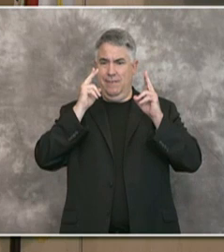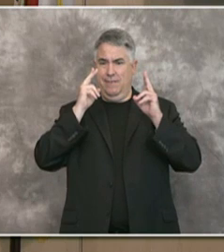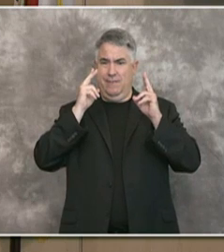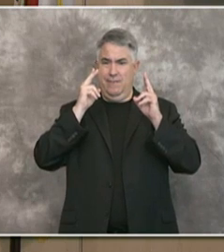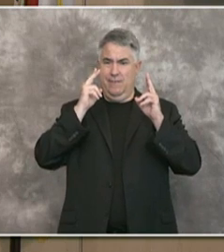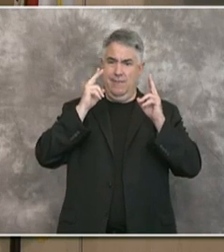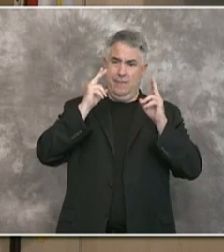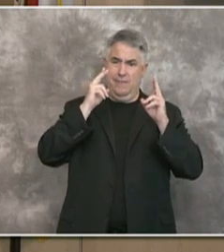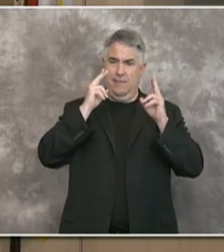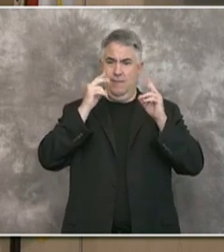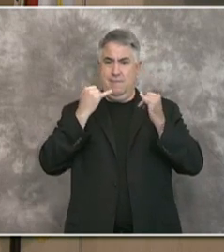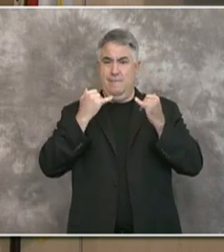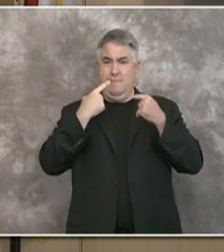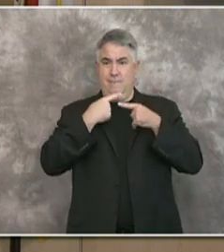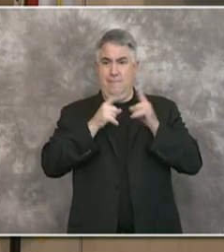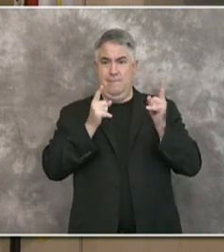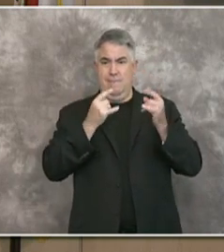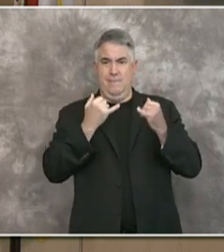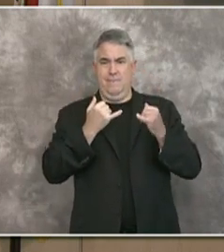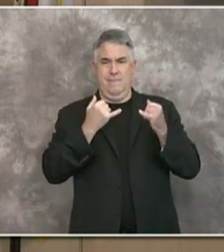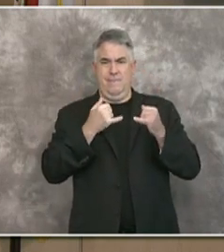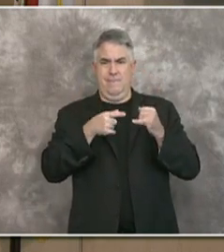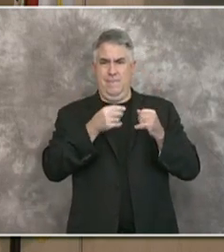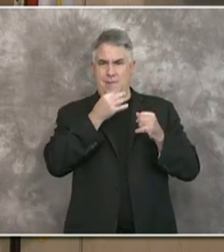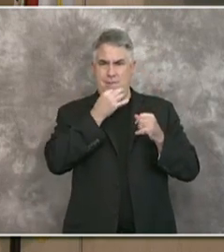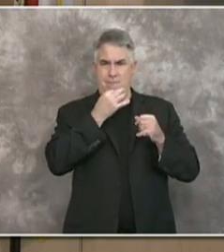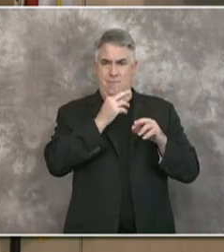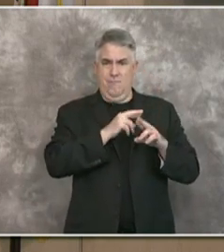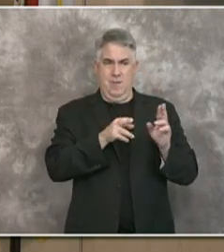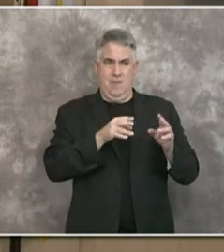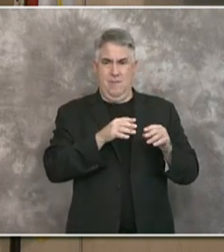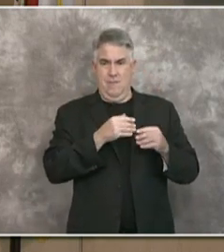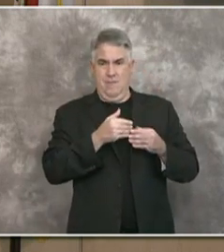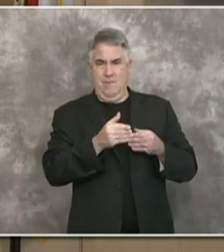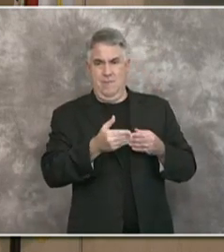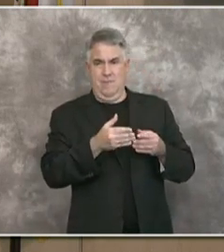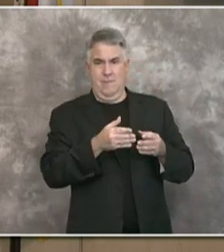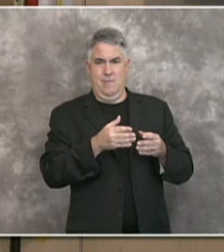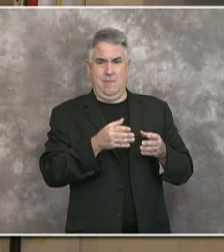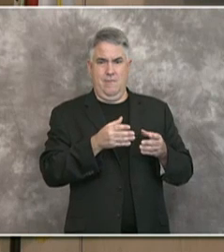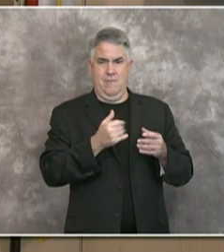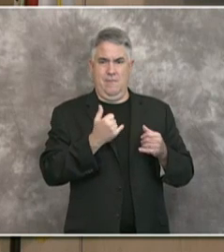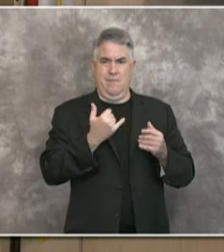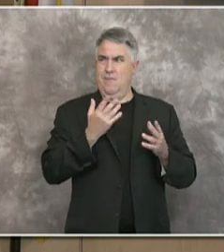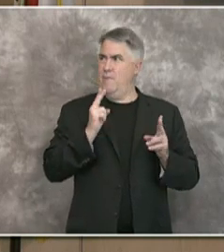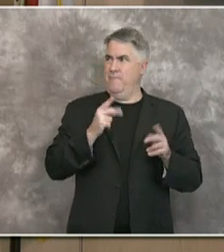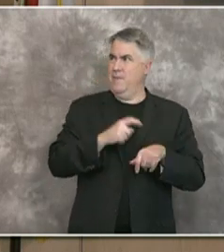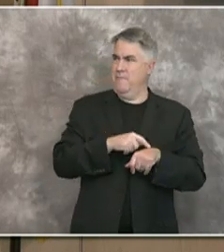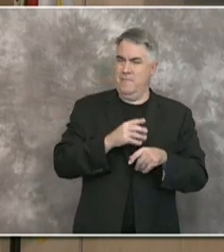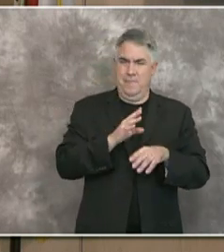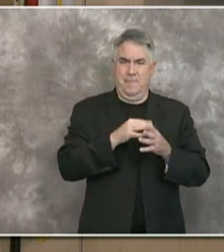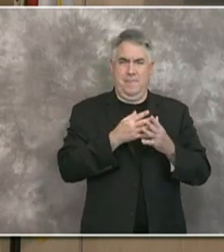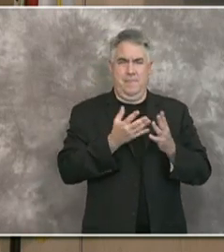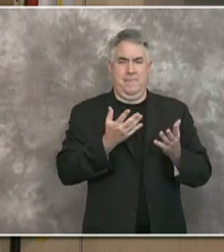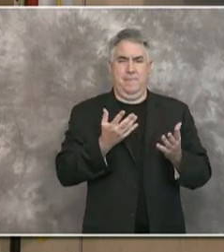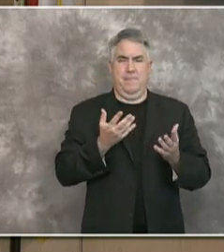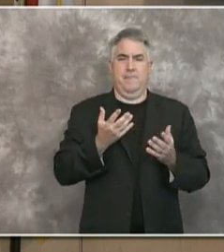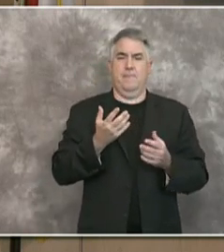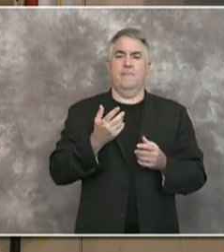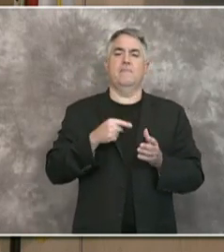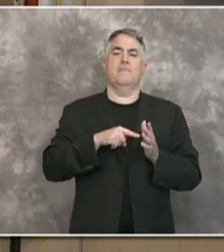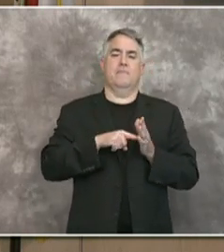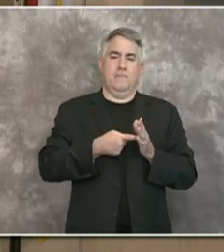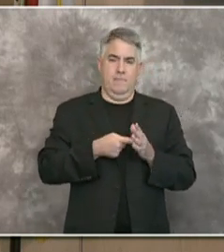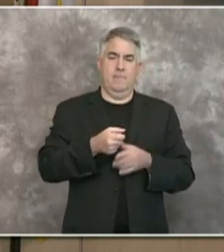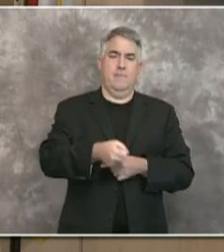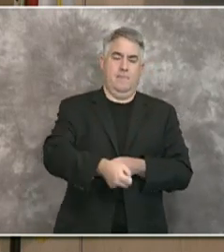governor today, would be able to operate between now and close of business today. So this is effective as of